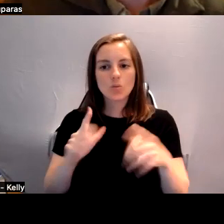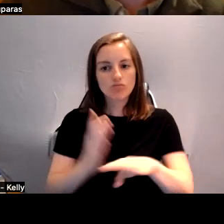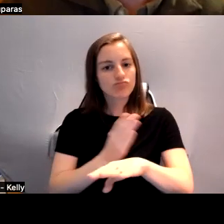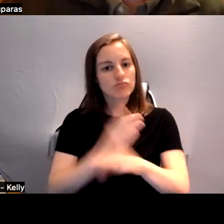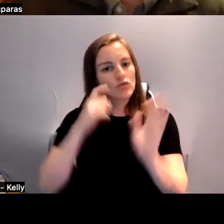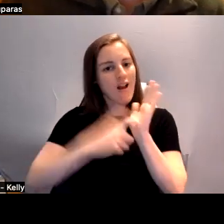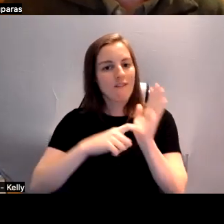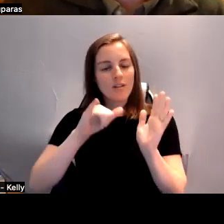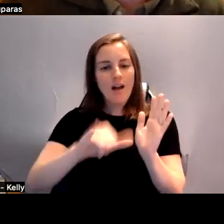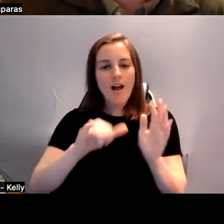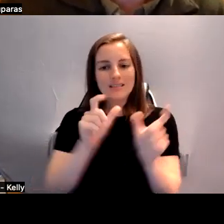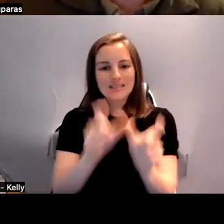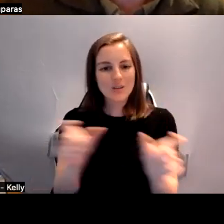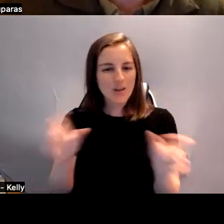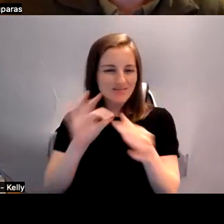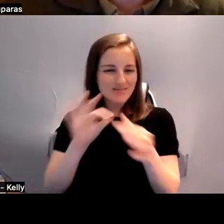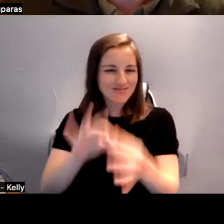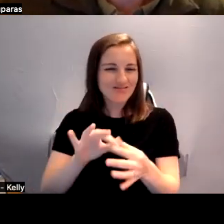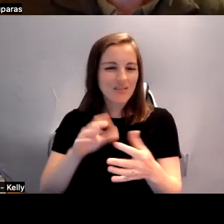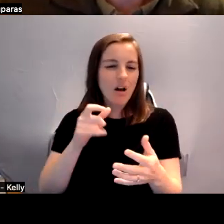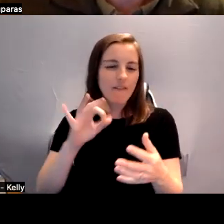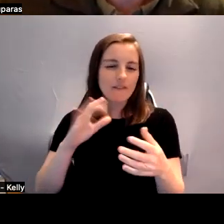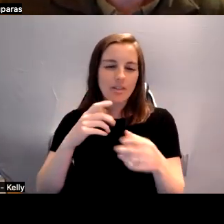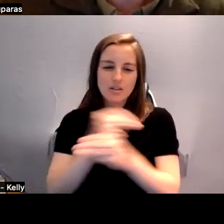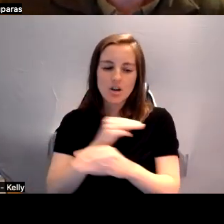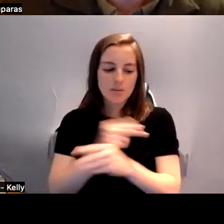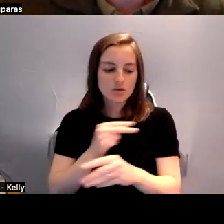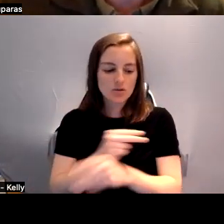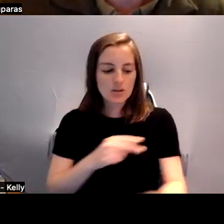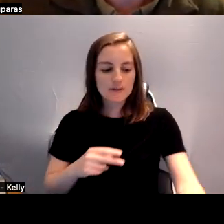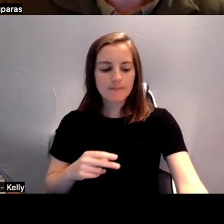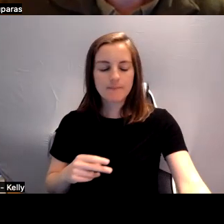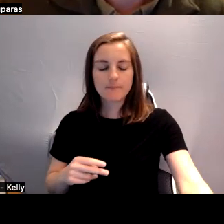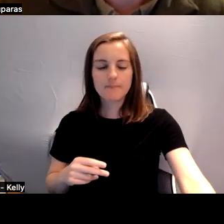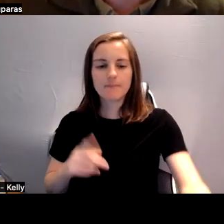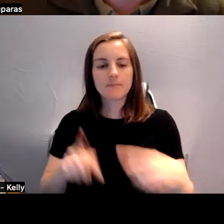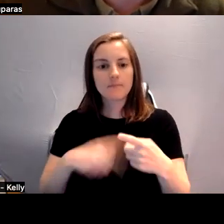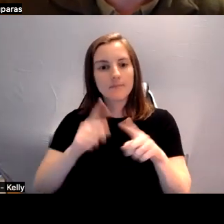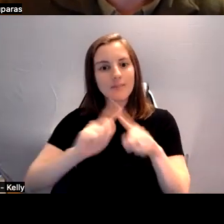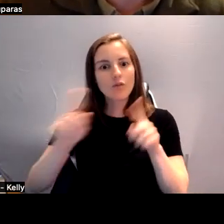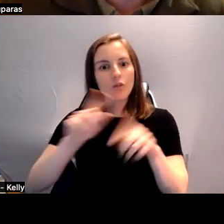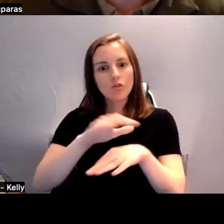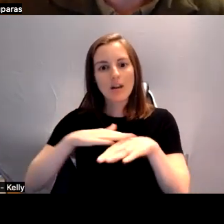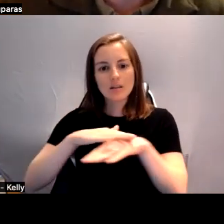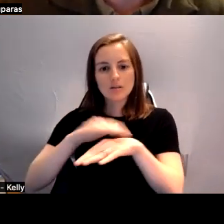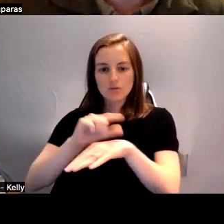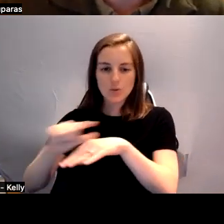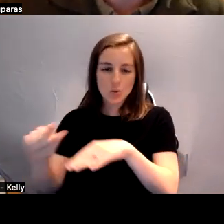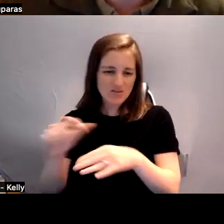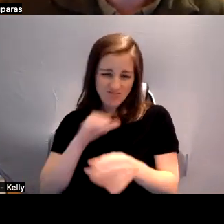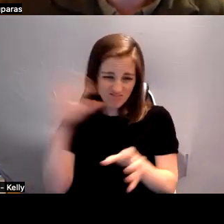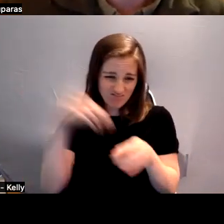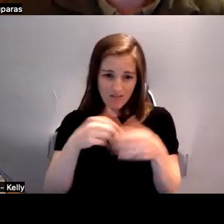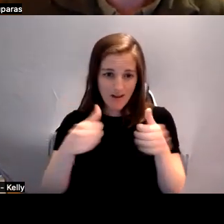it's a function of the geometry. It's saying how much of the constraints I have from other residues around. This is not incorporating any function or any